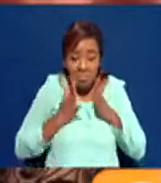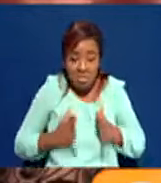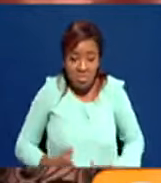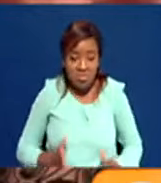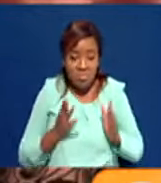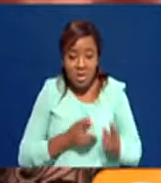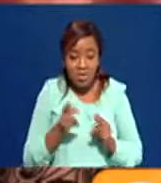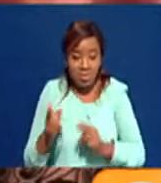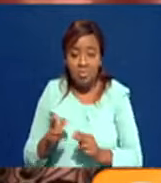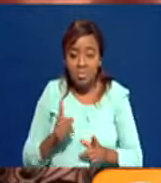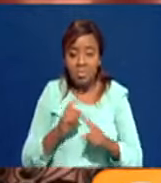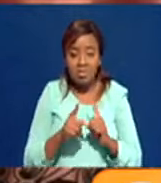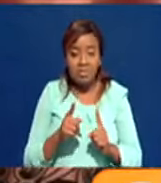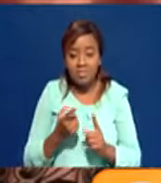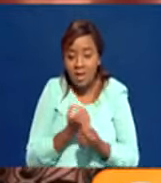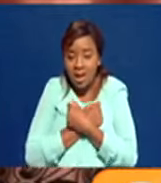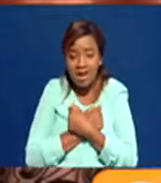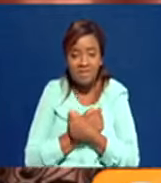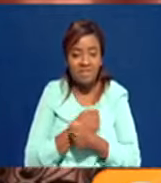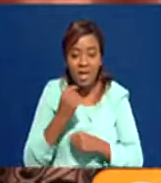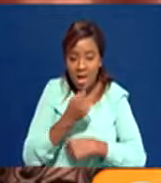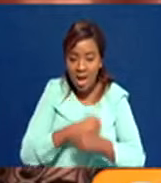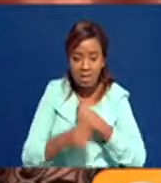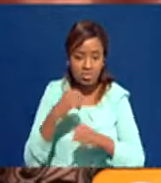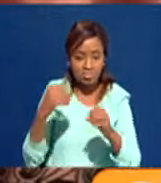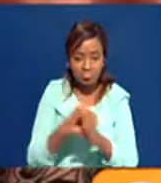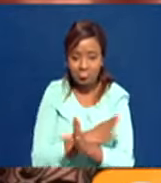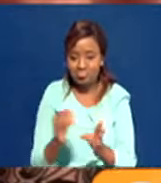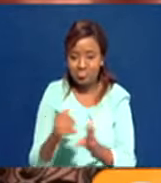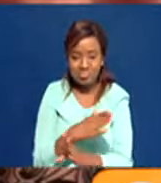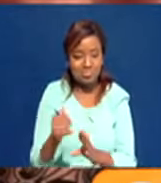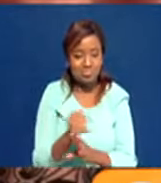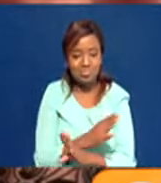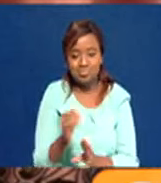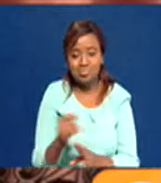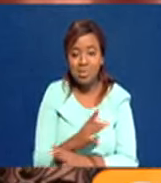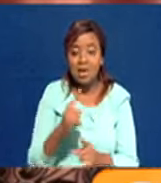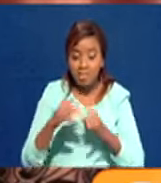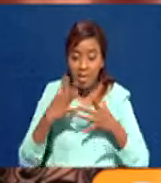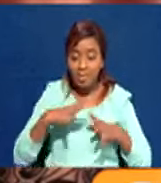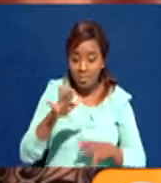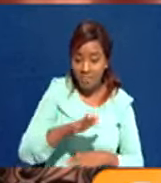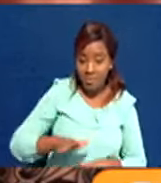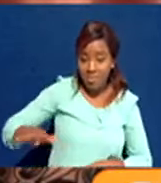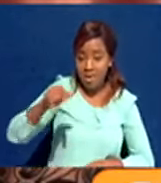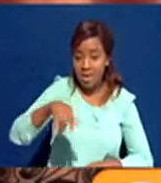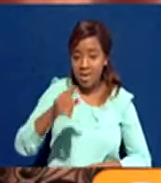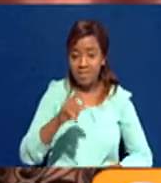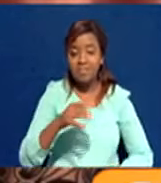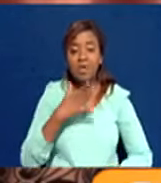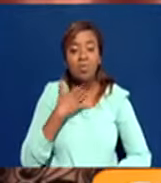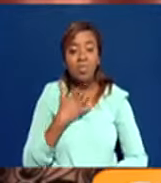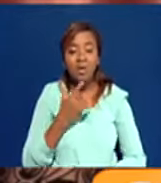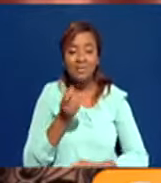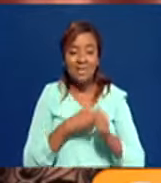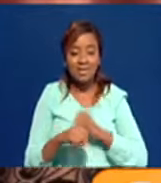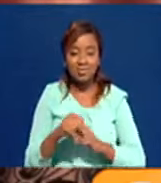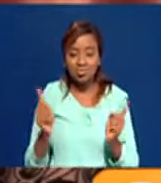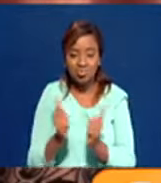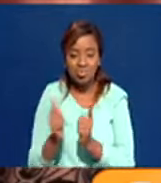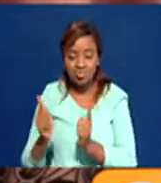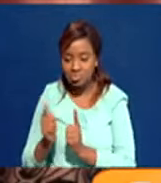of shortcuts which the people from this region, not all of them, some people who want shortcuts, don't want to